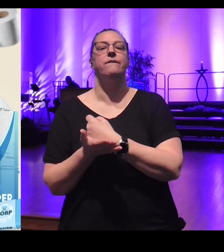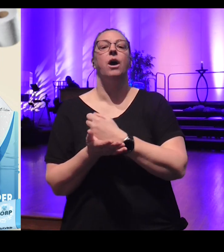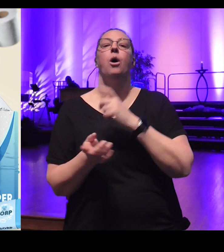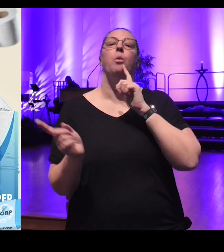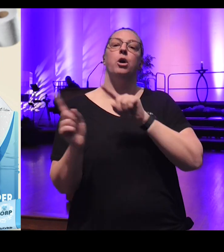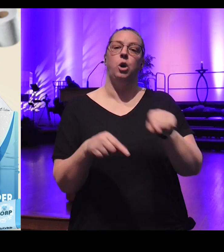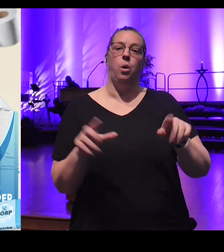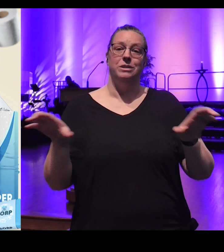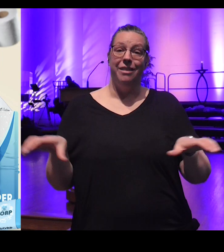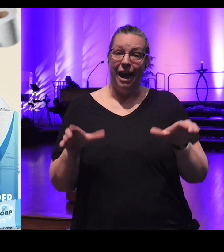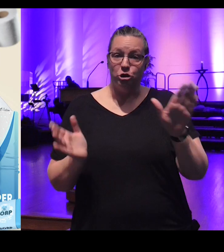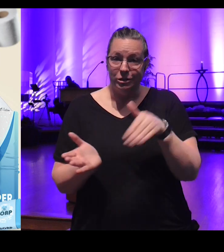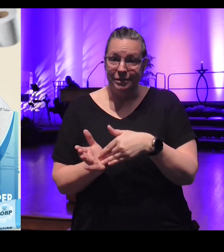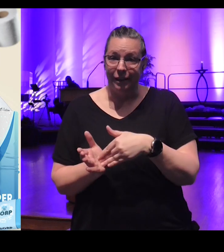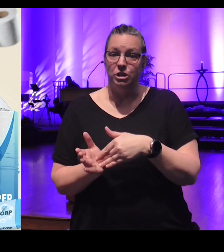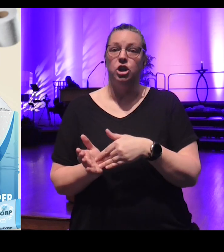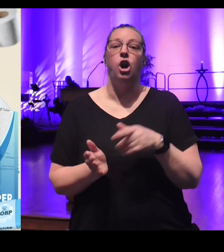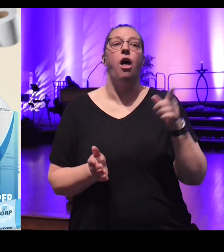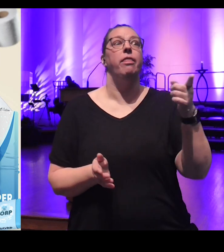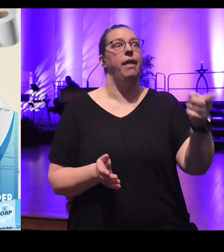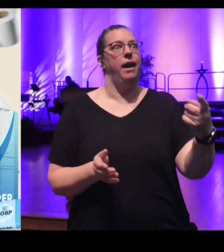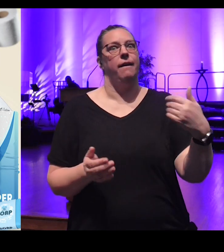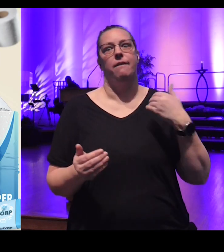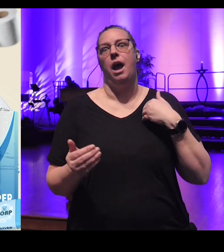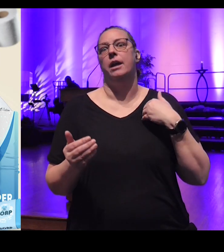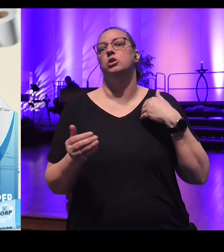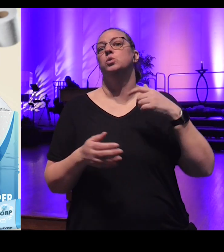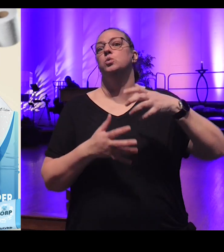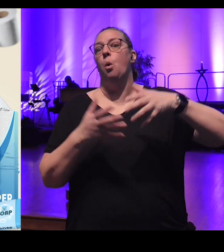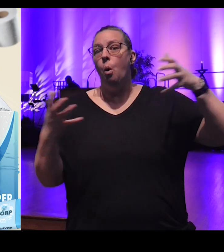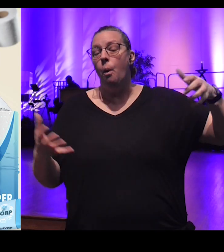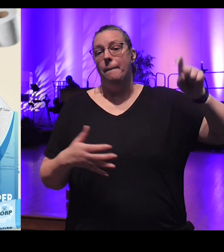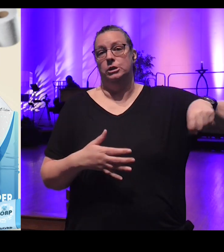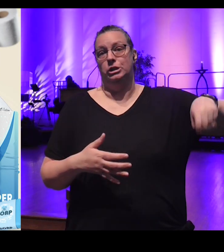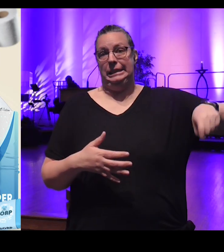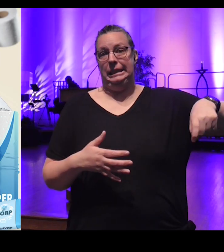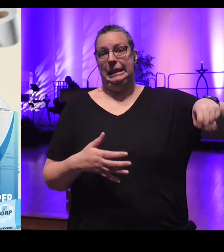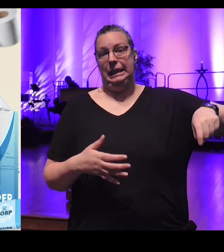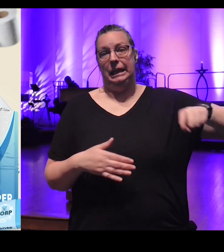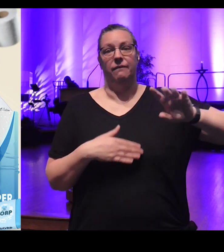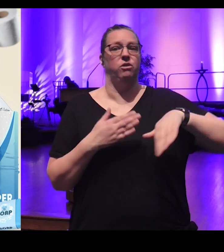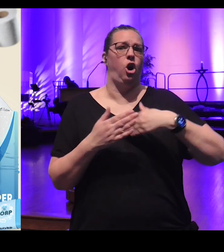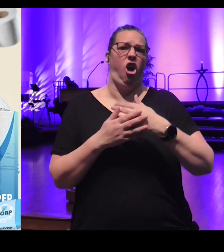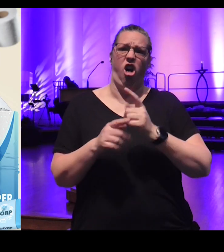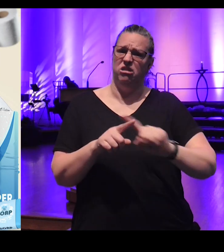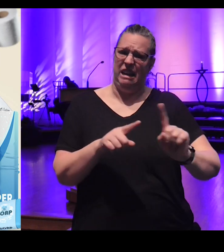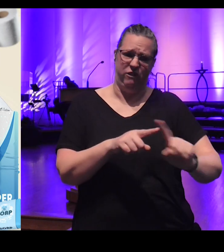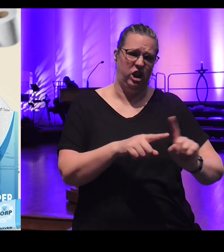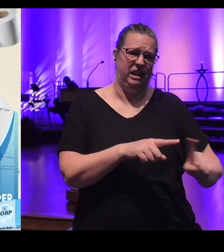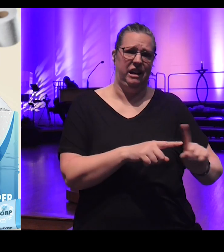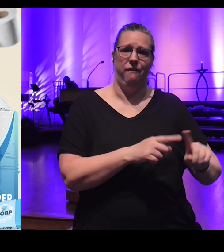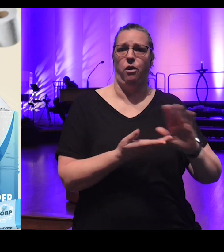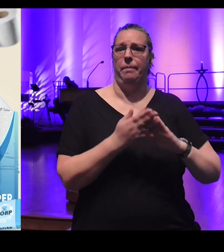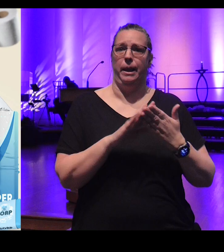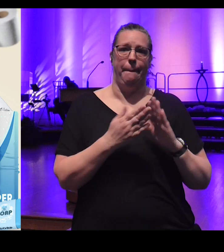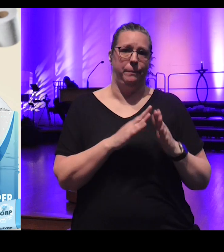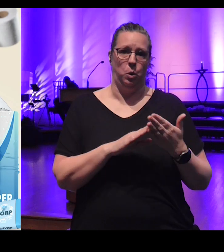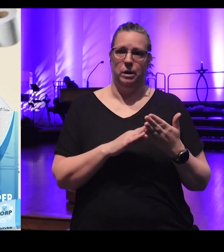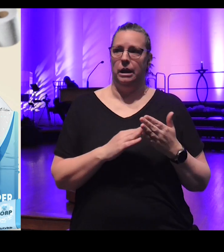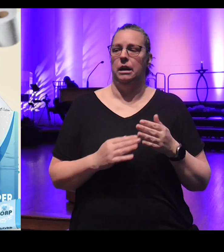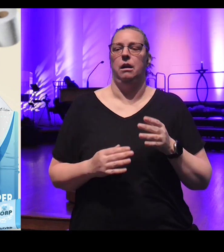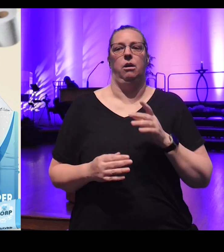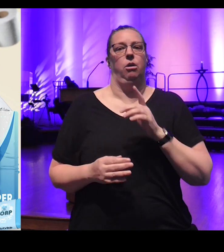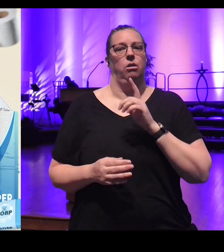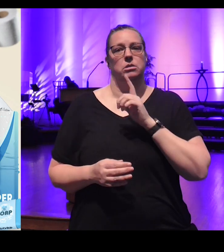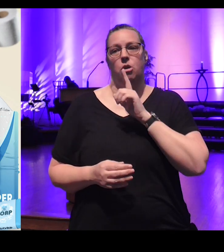Action Center, and they have had a tremendous need for all kinds of things from our community.